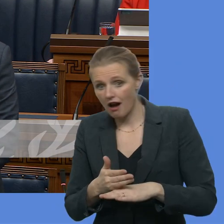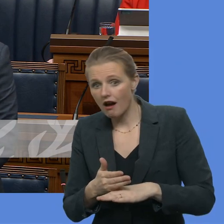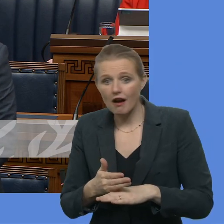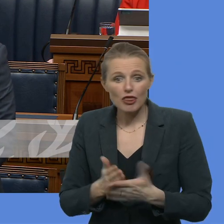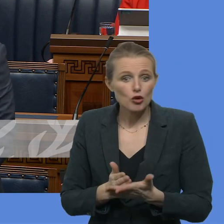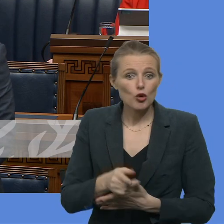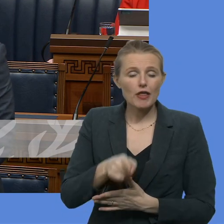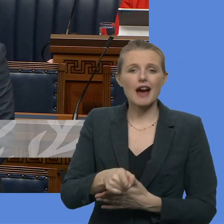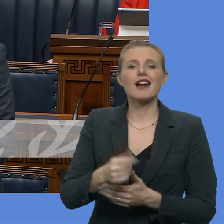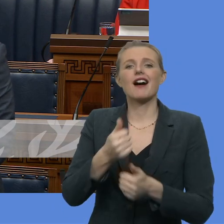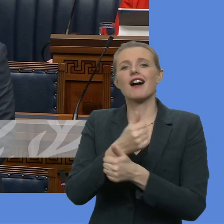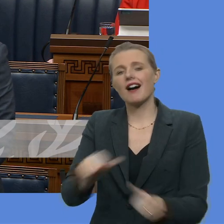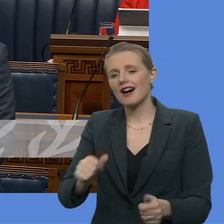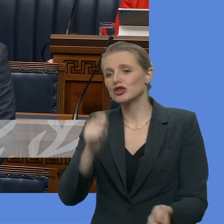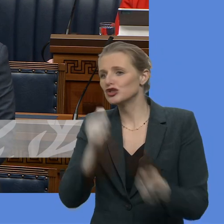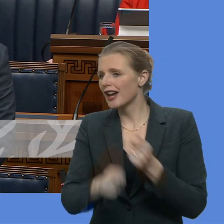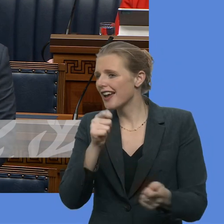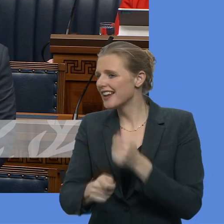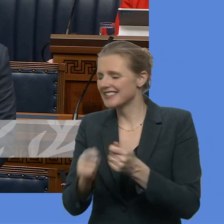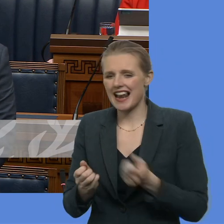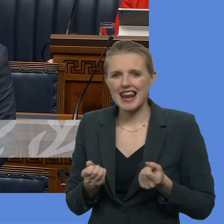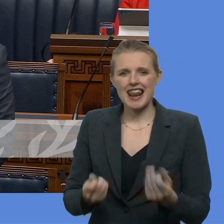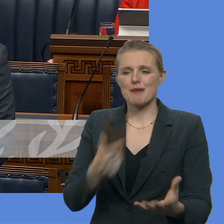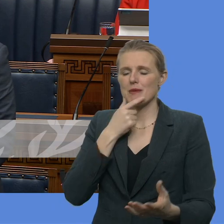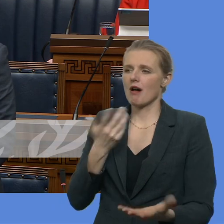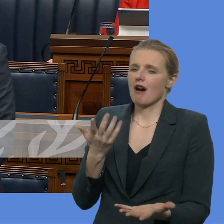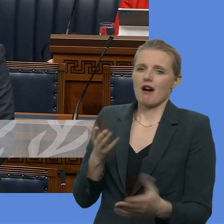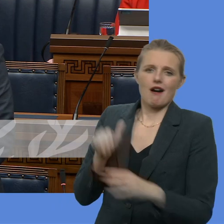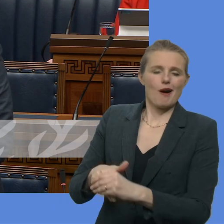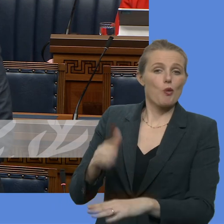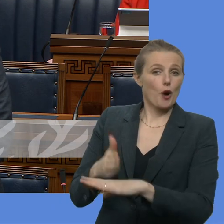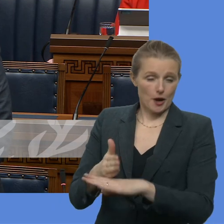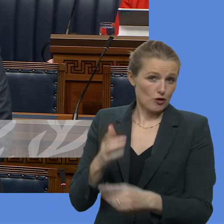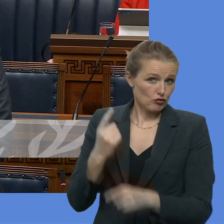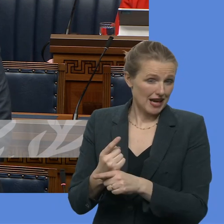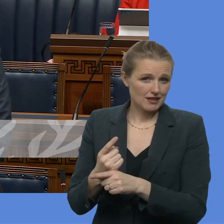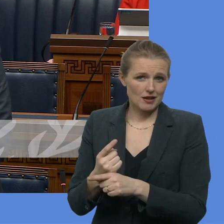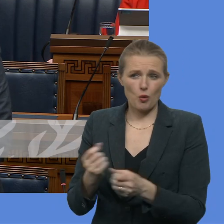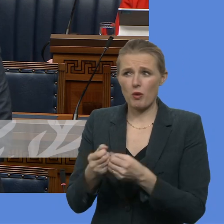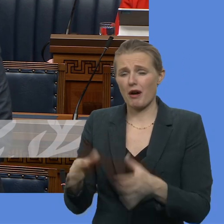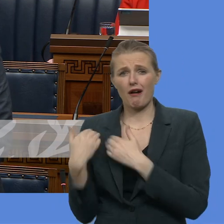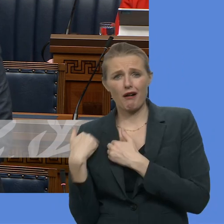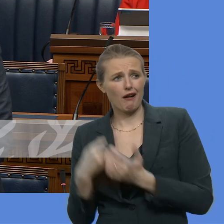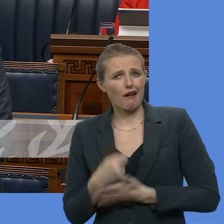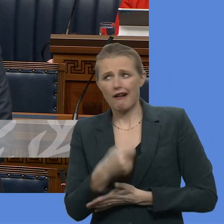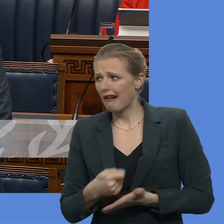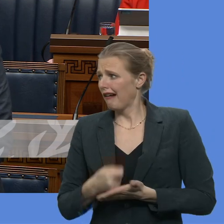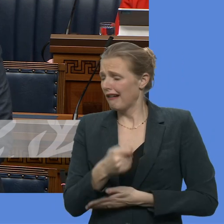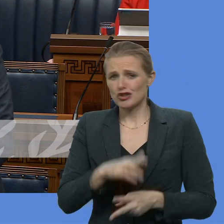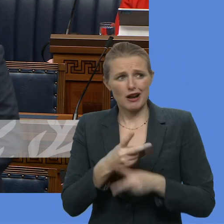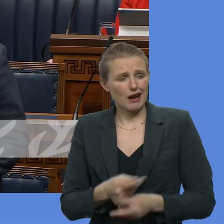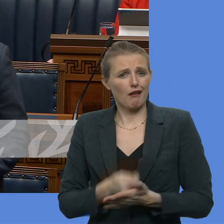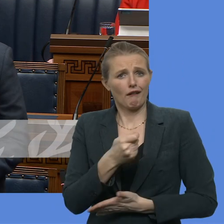in order for people to be able to get into work and not be burdened by the cost of